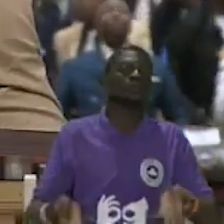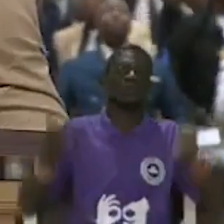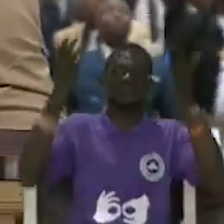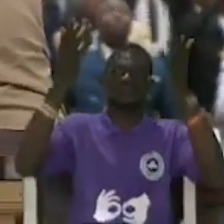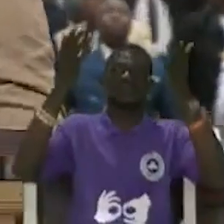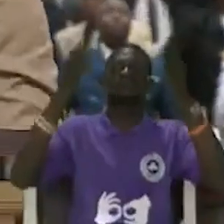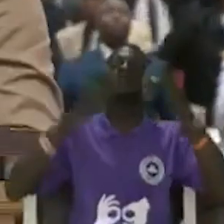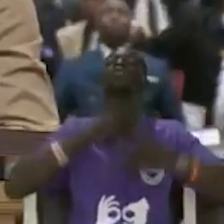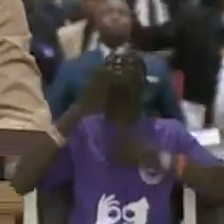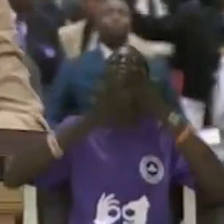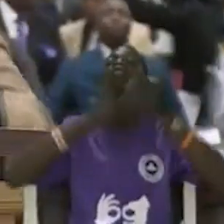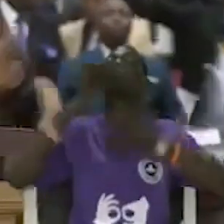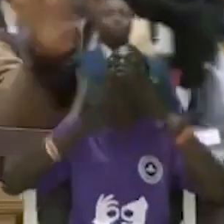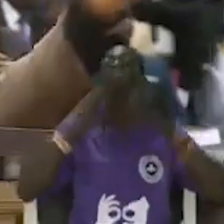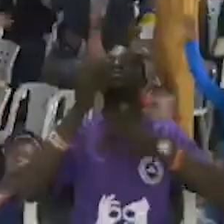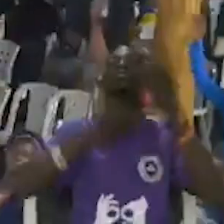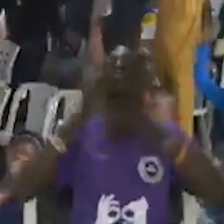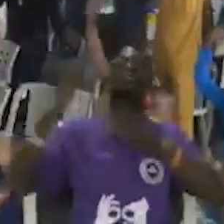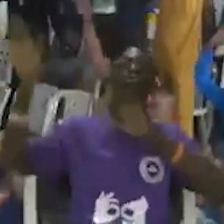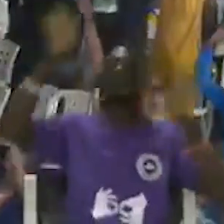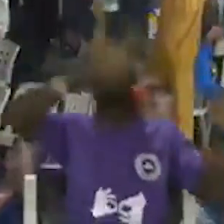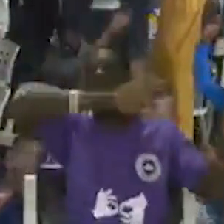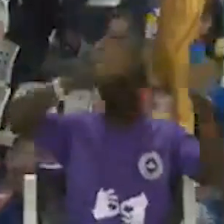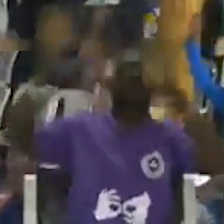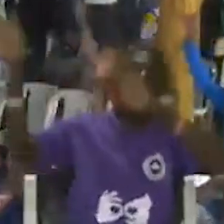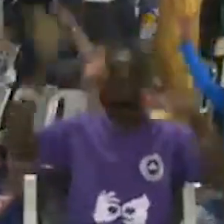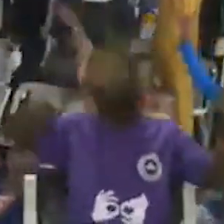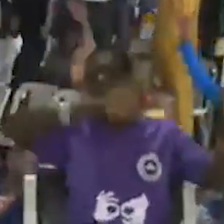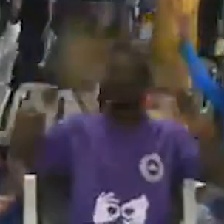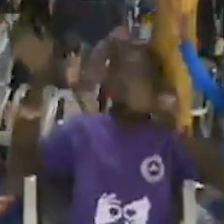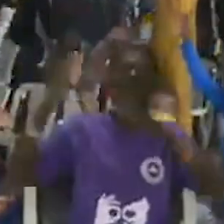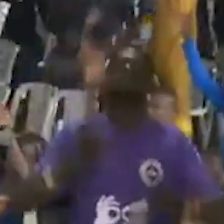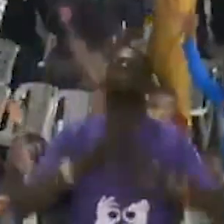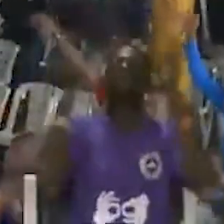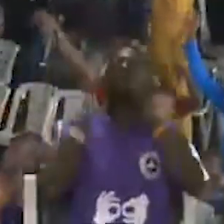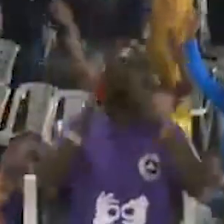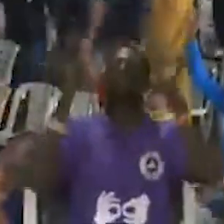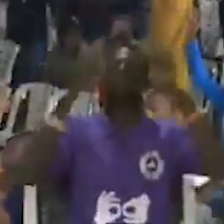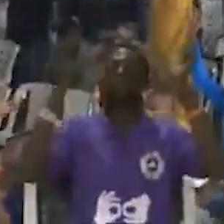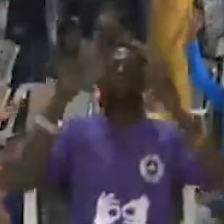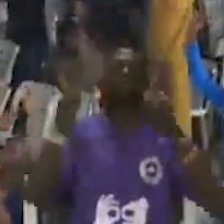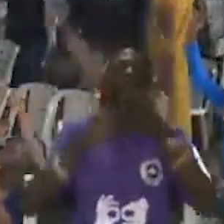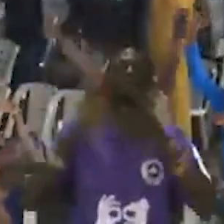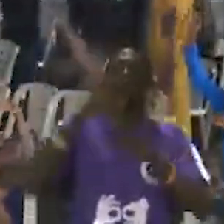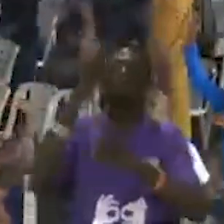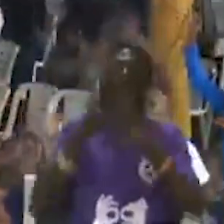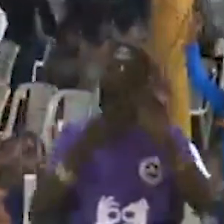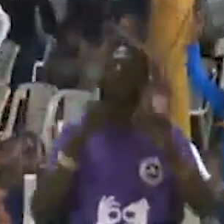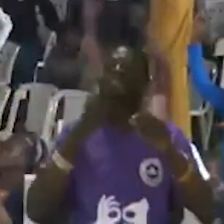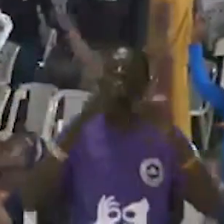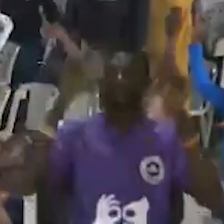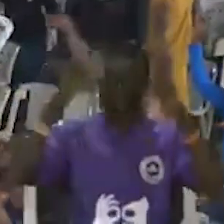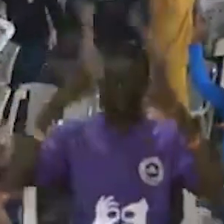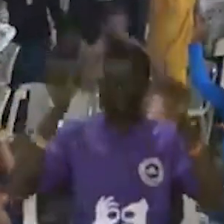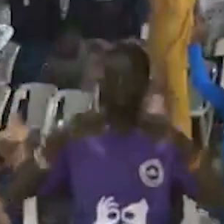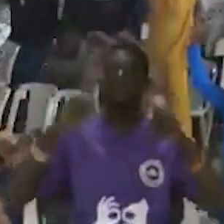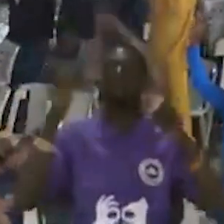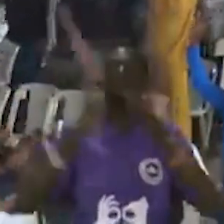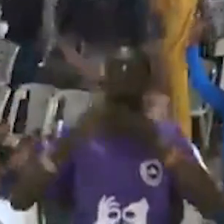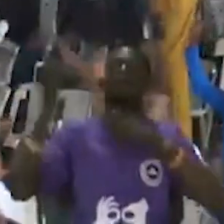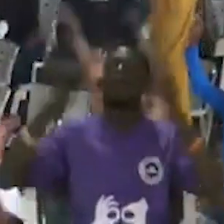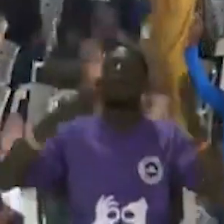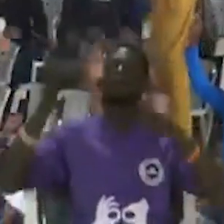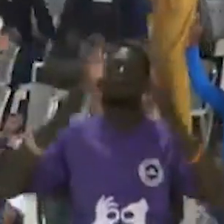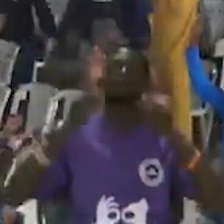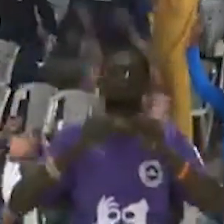your voices, raise your hands, shout hallelujah to the one who is able to continue to